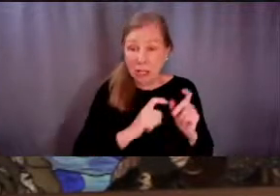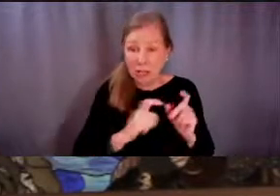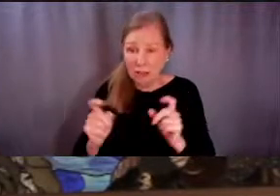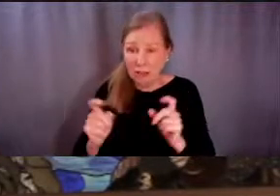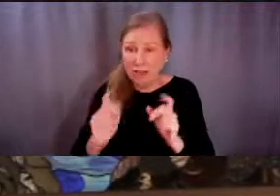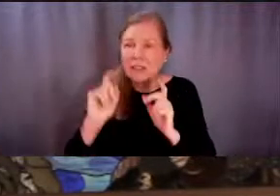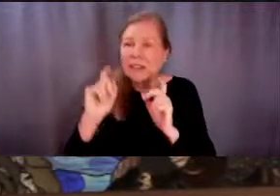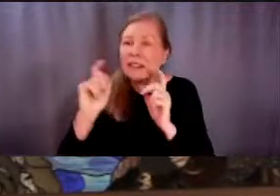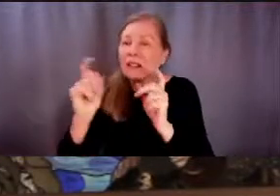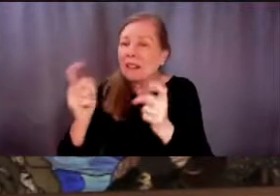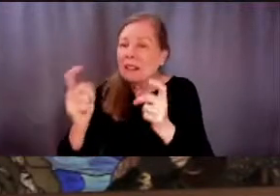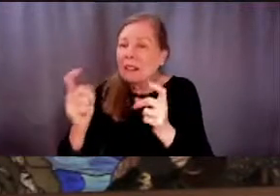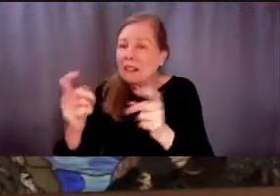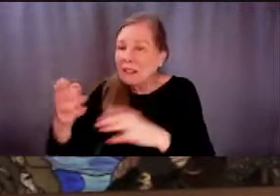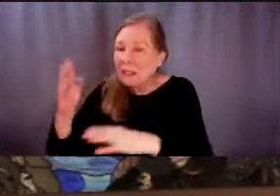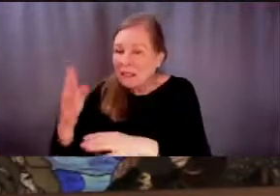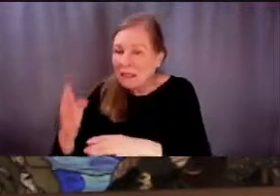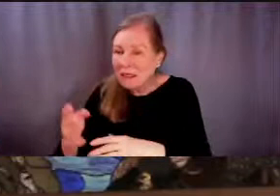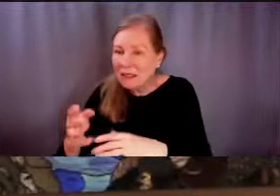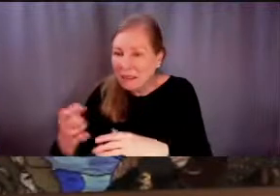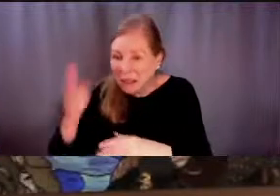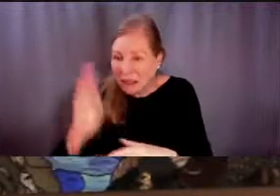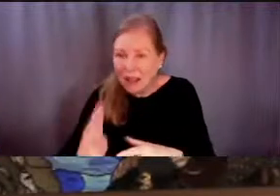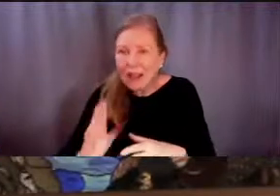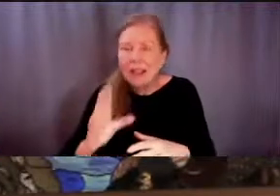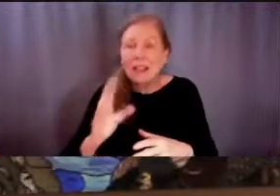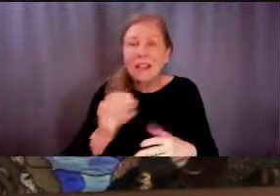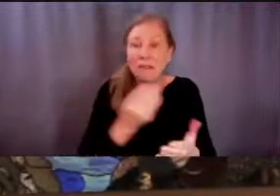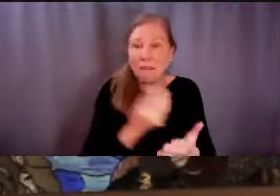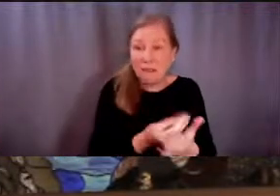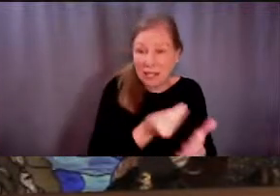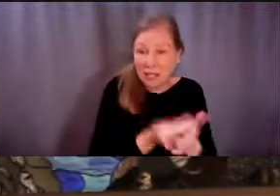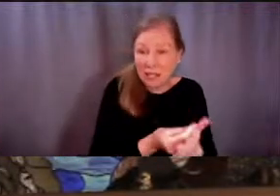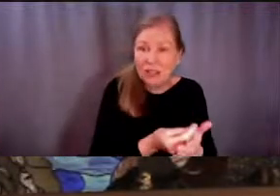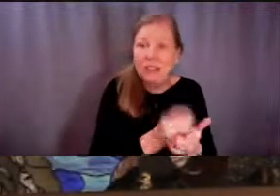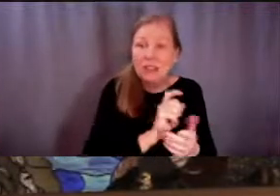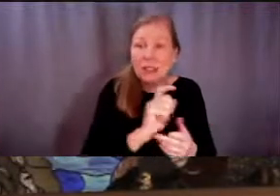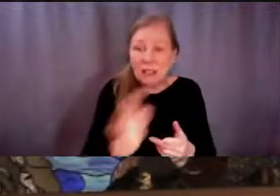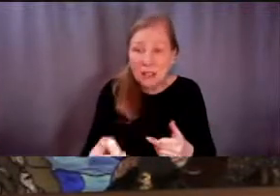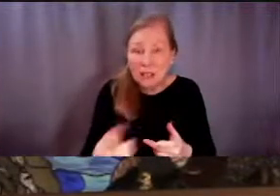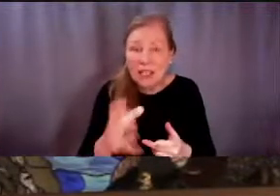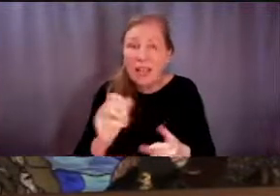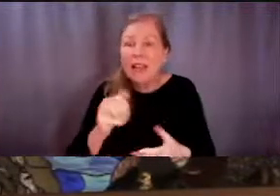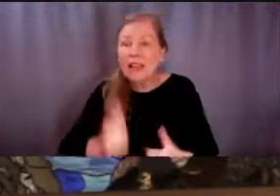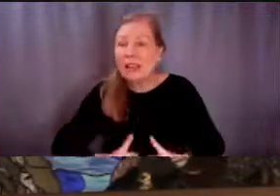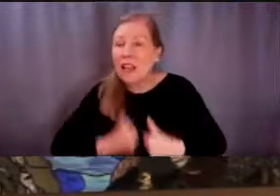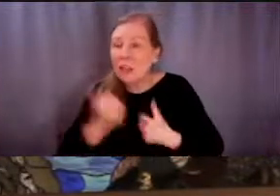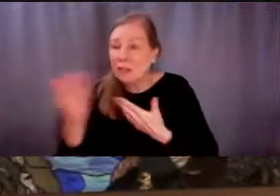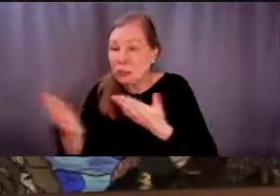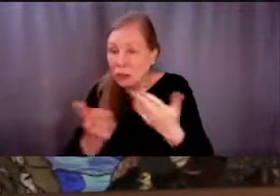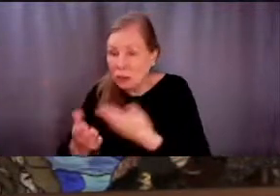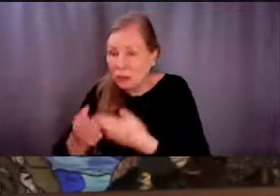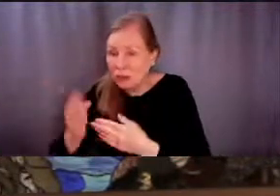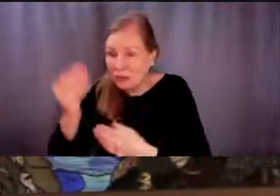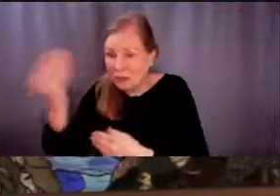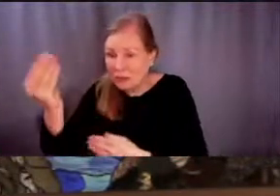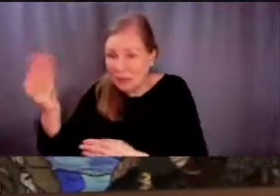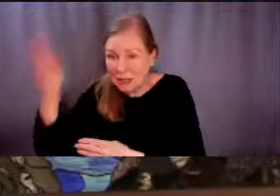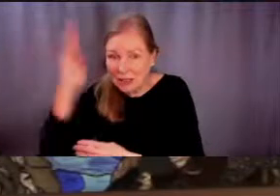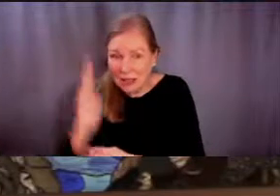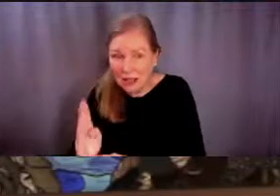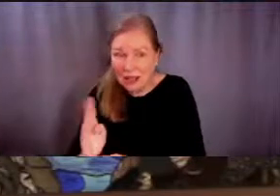giving financially and giving our lives over to service in the name of God. You can make a financial gift today by going